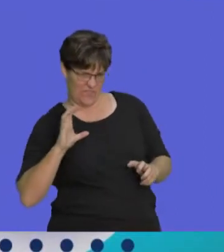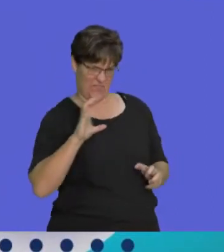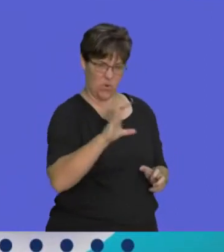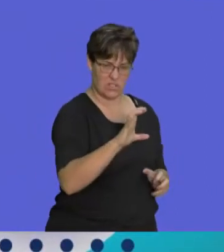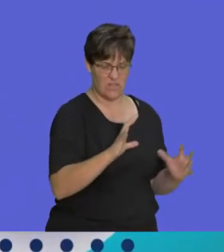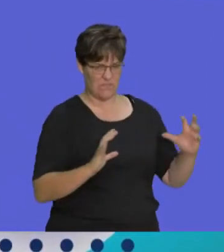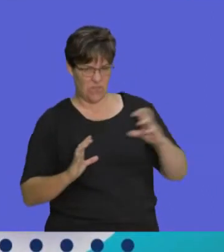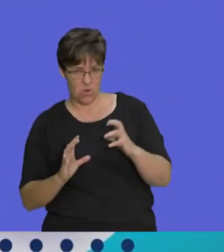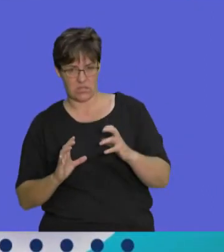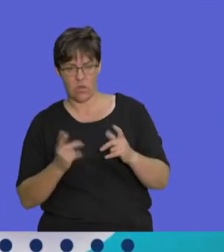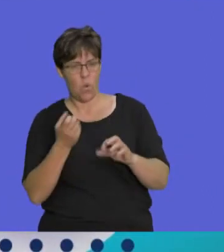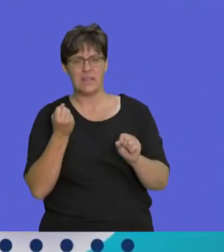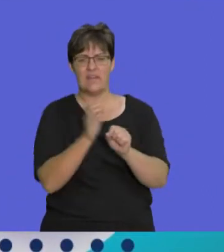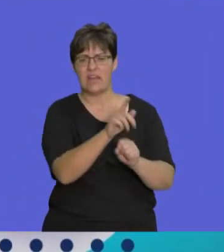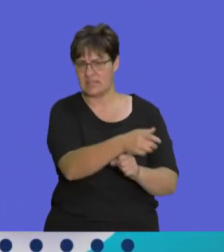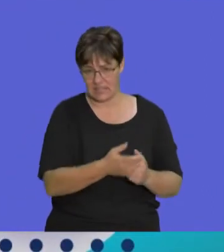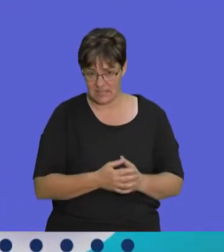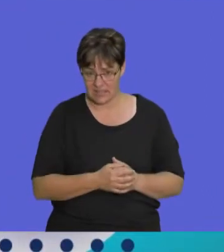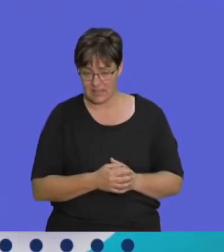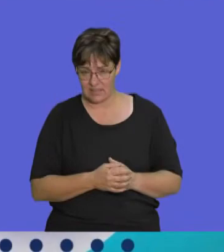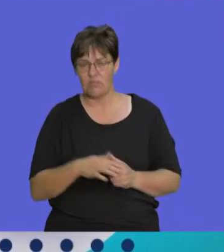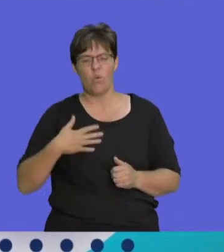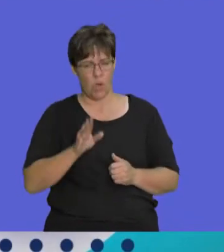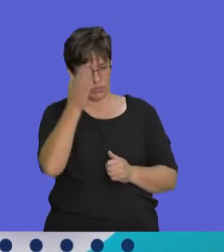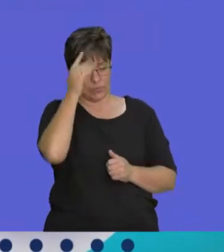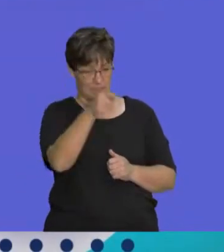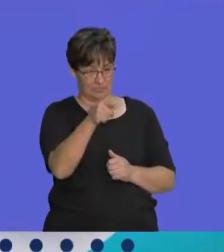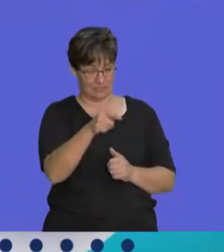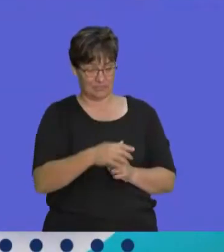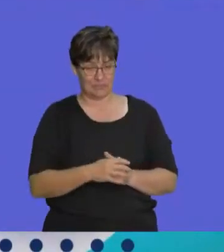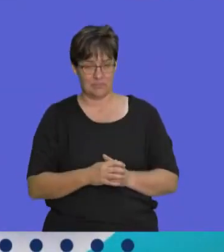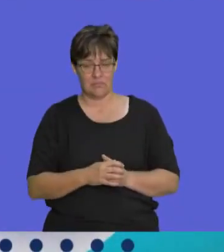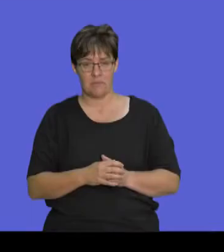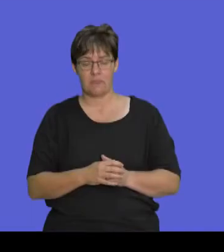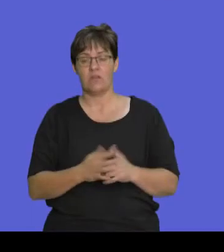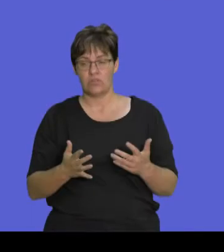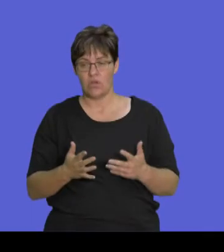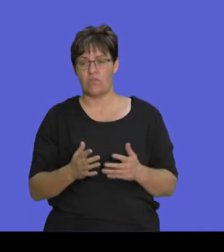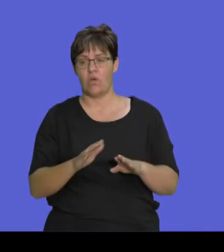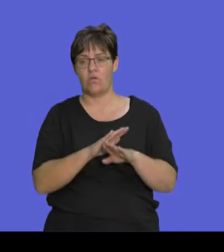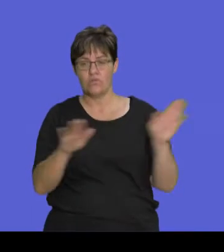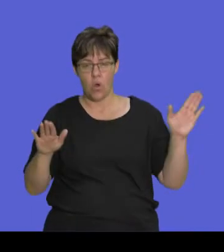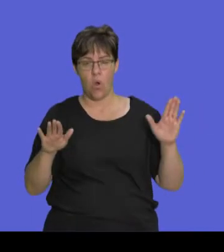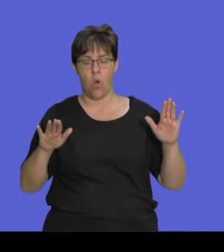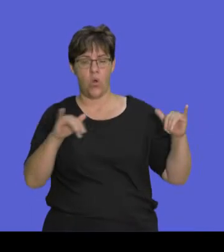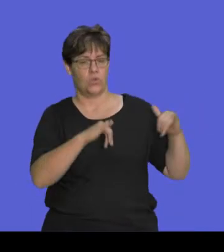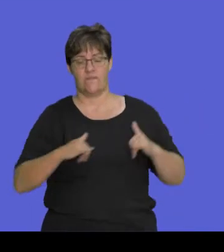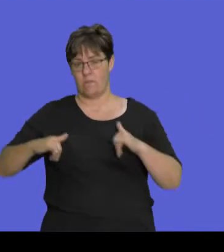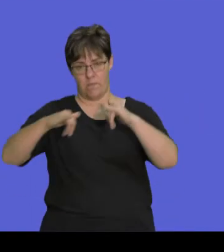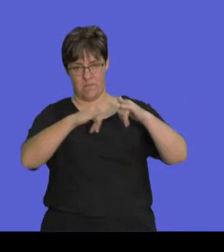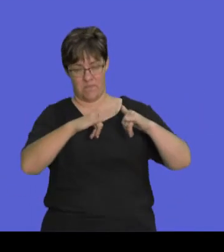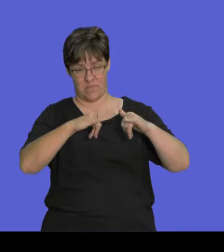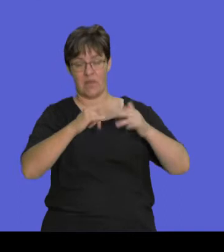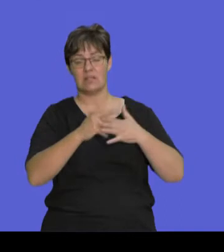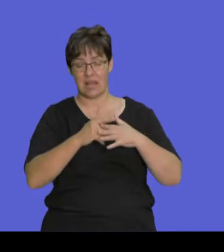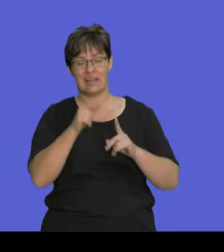of electric field at a point at the end of the day. That's what we want to drive it. So remember, when we talk about the non-uniform field, we are